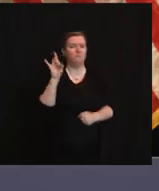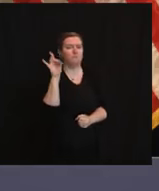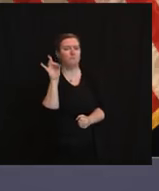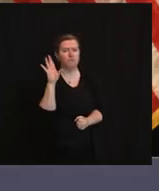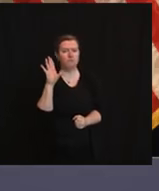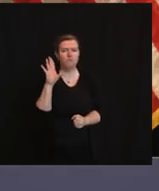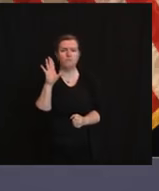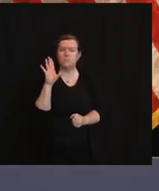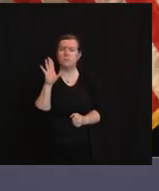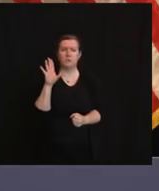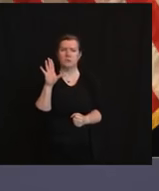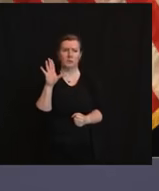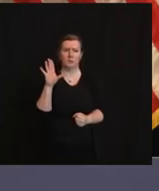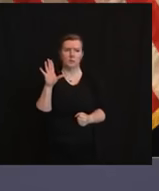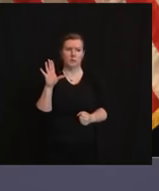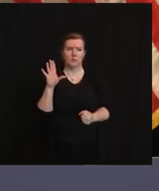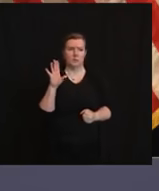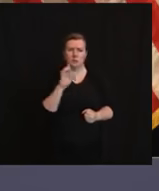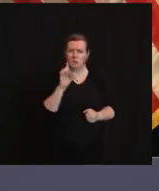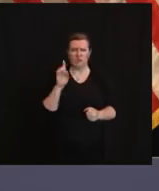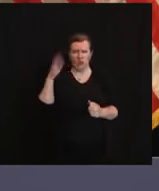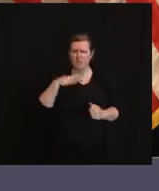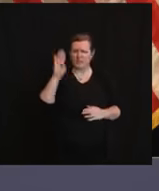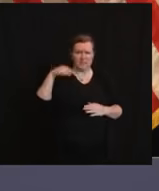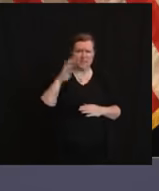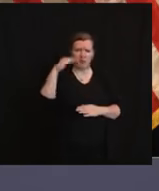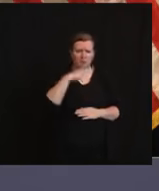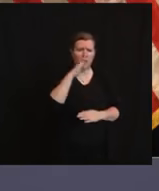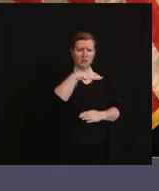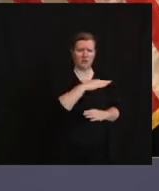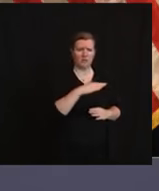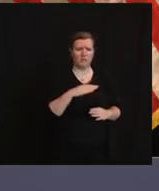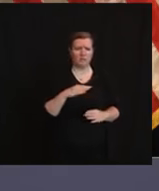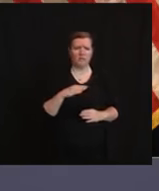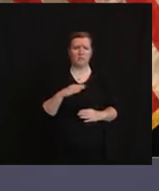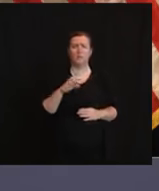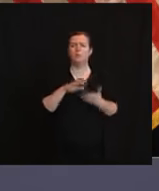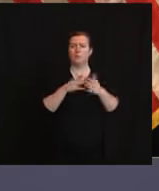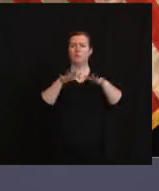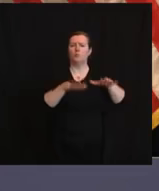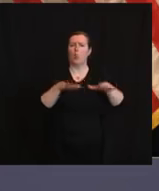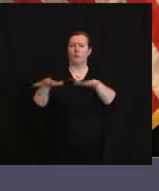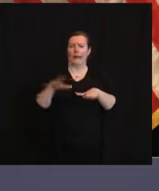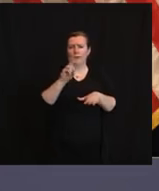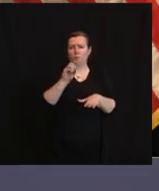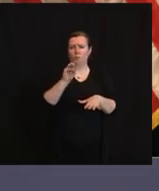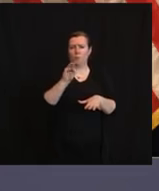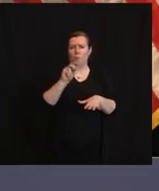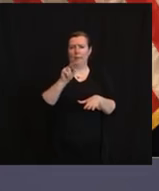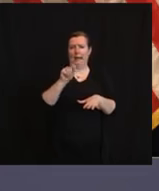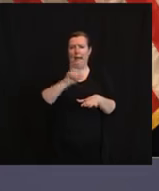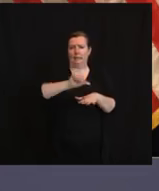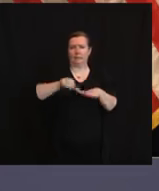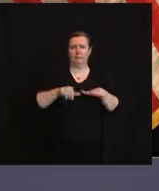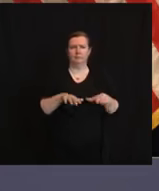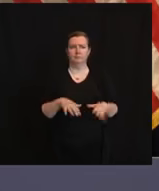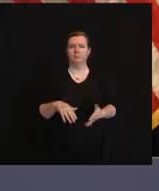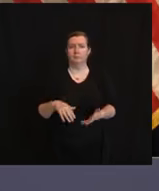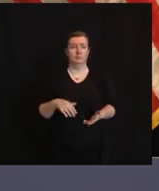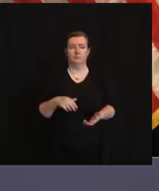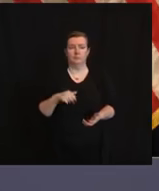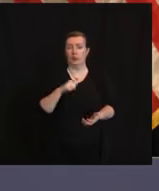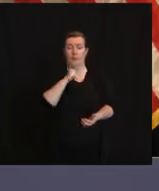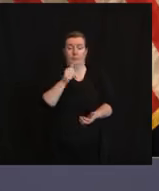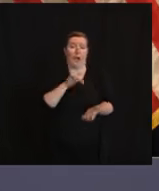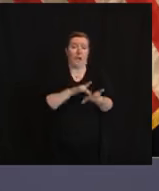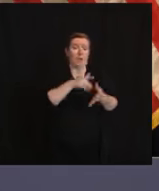resiliency, and they sort of go dormant, and no one knows this, right? So this is, and again, I'm not a medical expert, as if I have to remind you, but